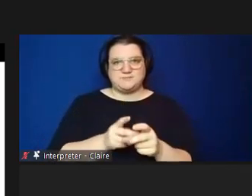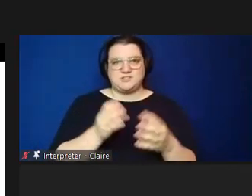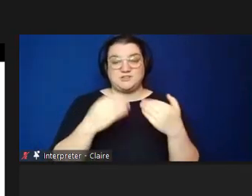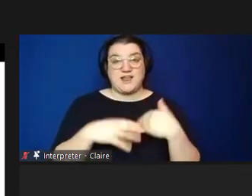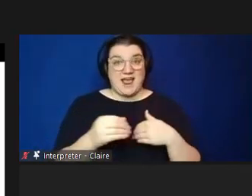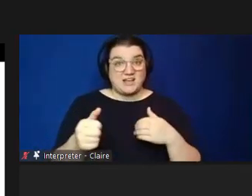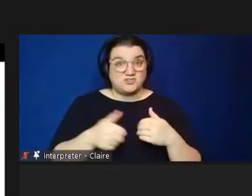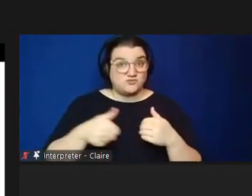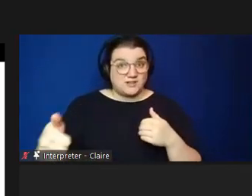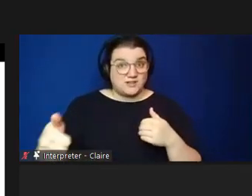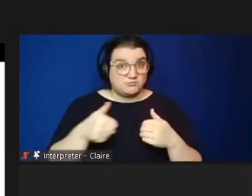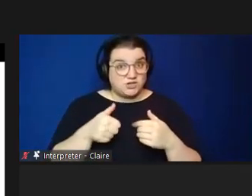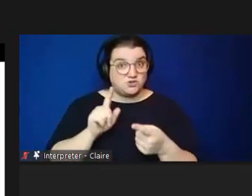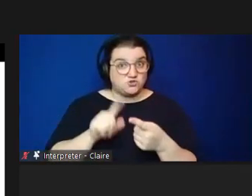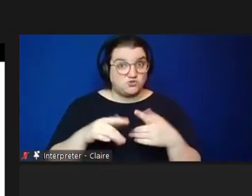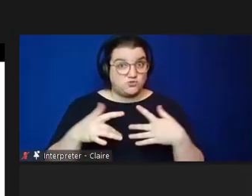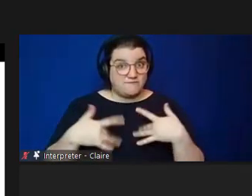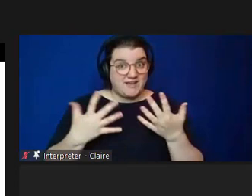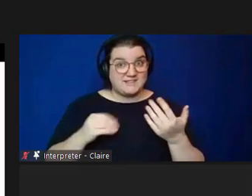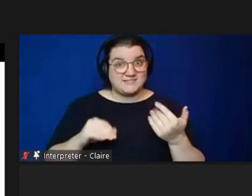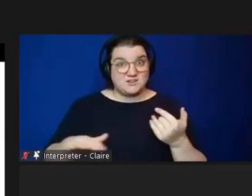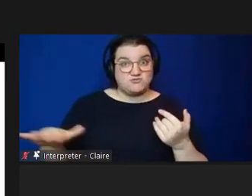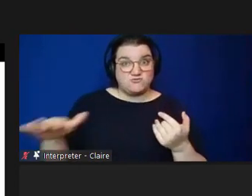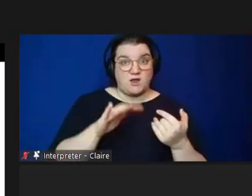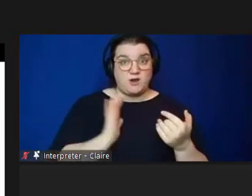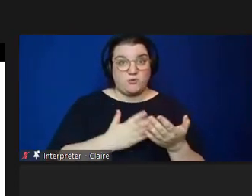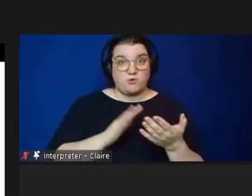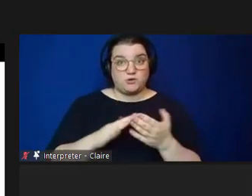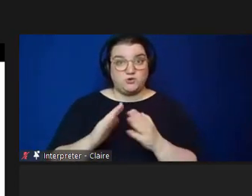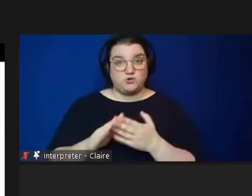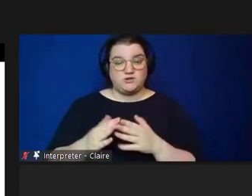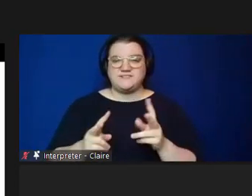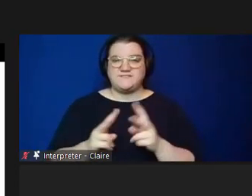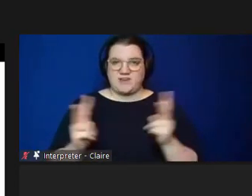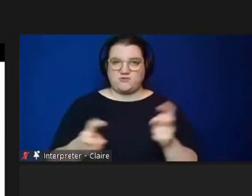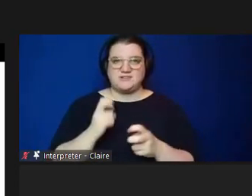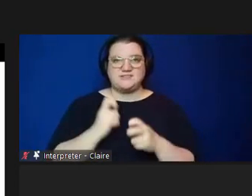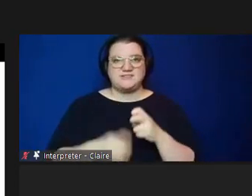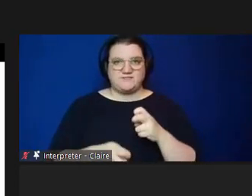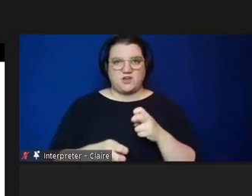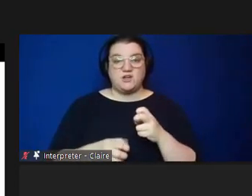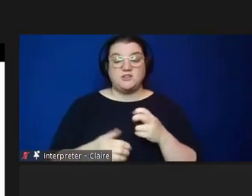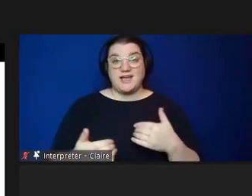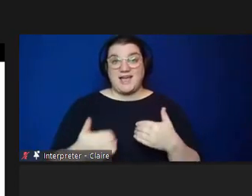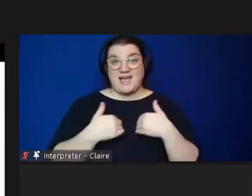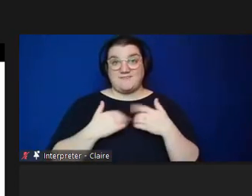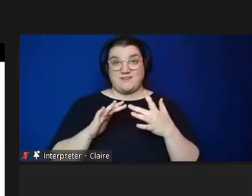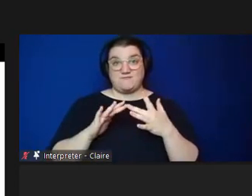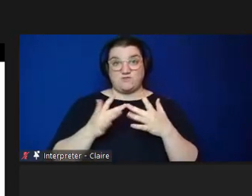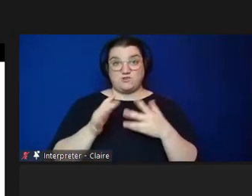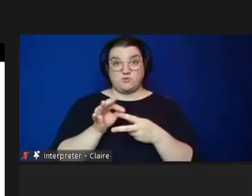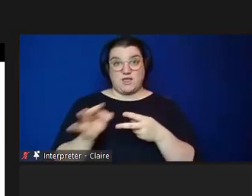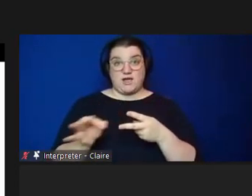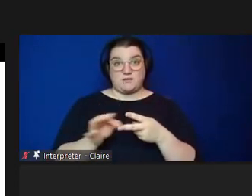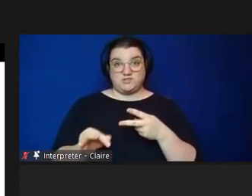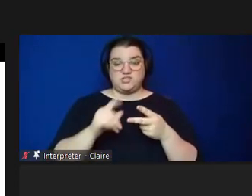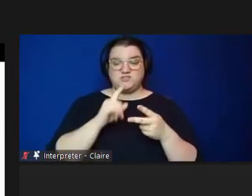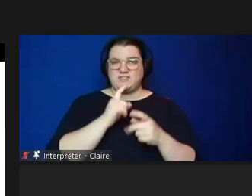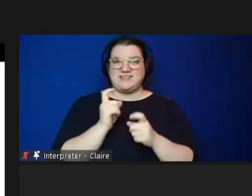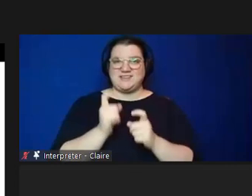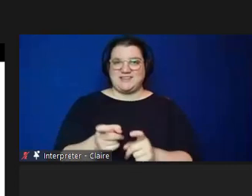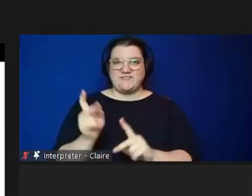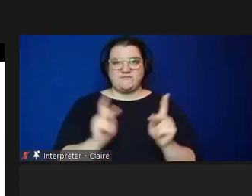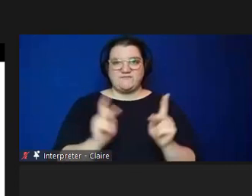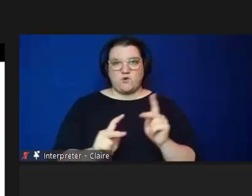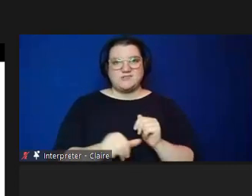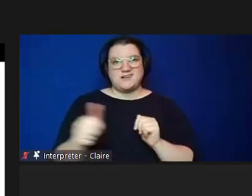transportation to events and around our communities is very difficult. And so having this virtual option has really given folks